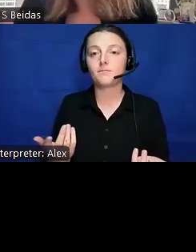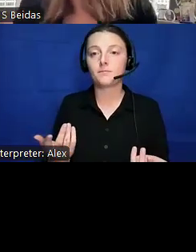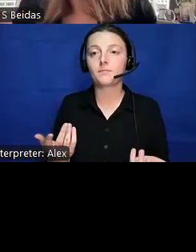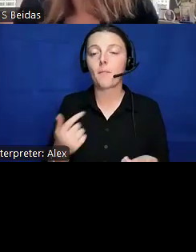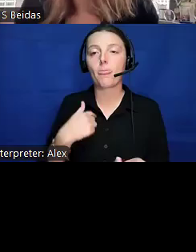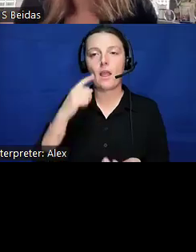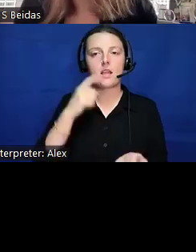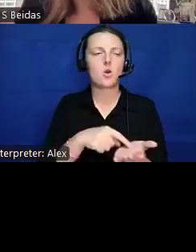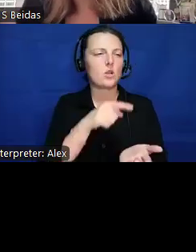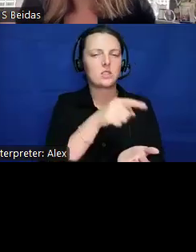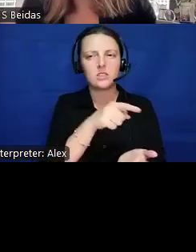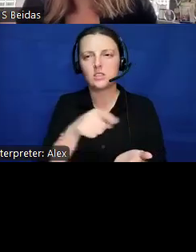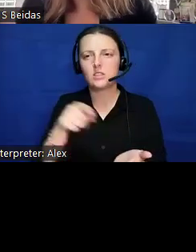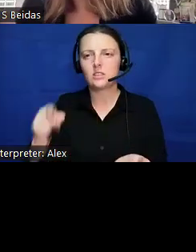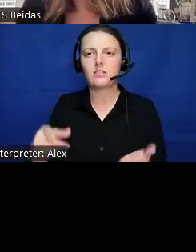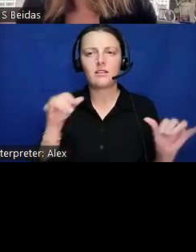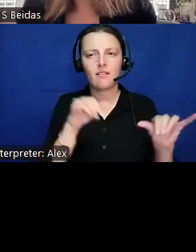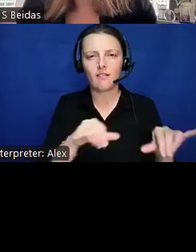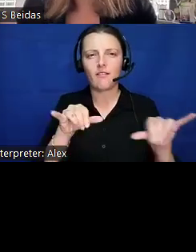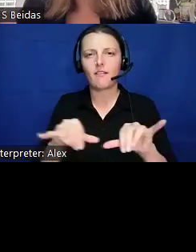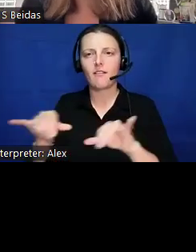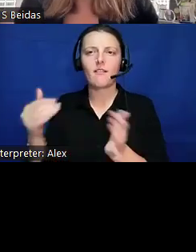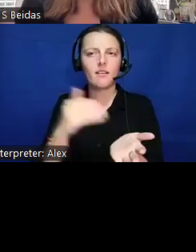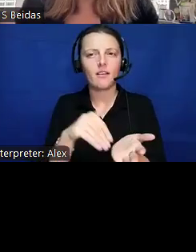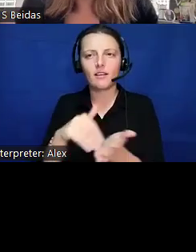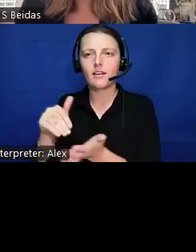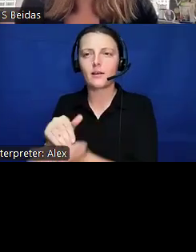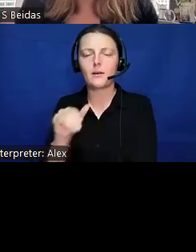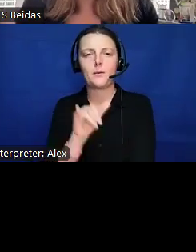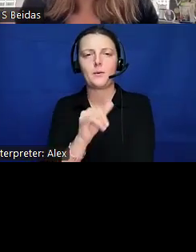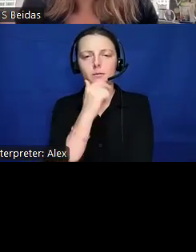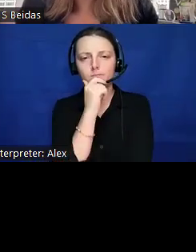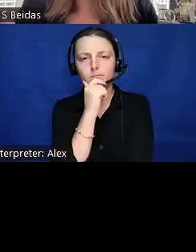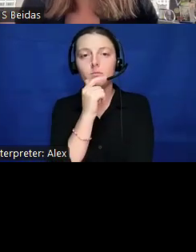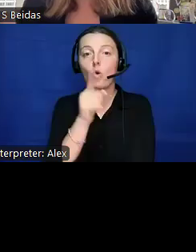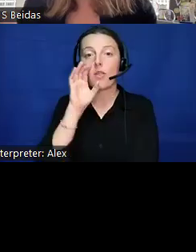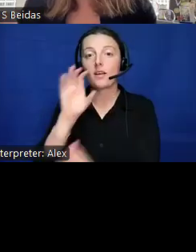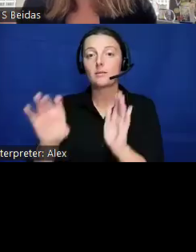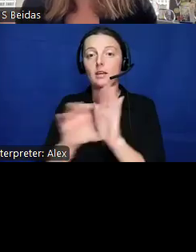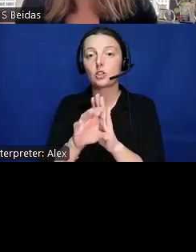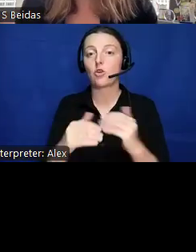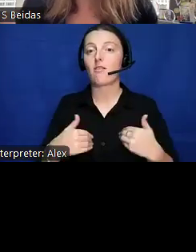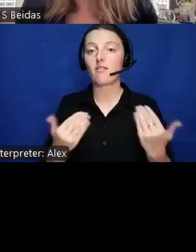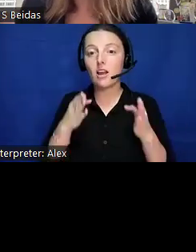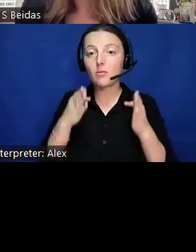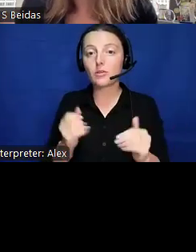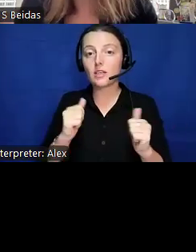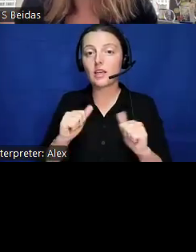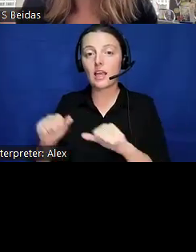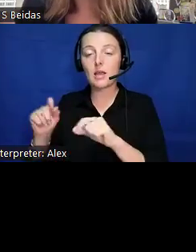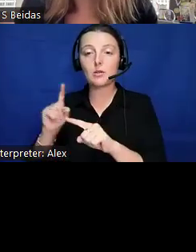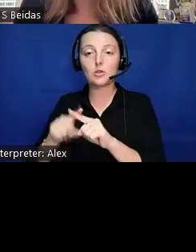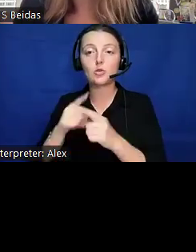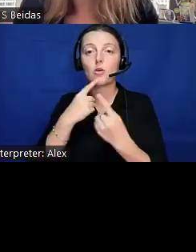I saw this pattern happen over and over again. And this is just a picture of what this young person was able to accomplish after an